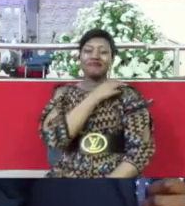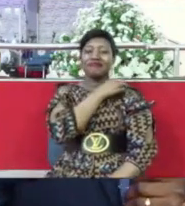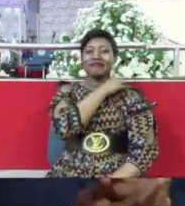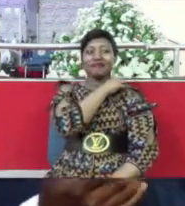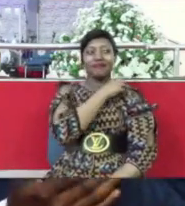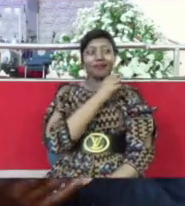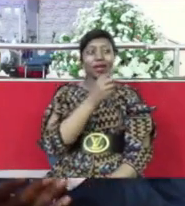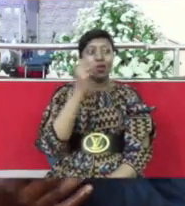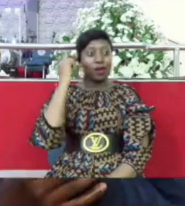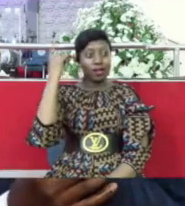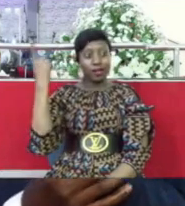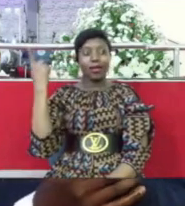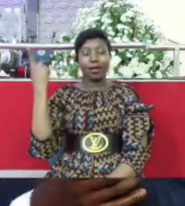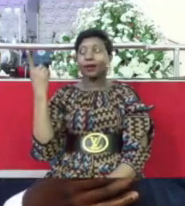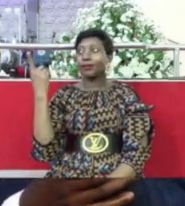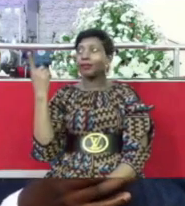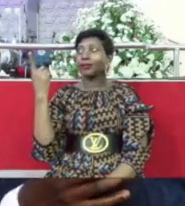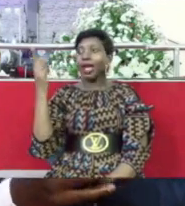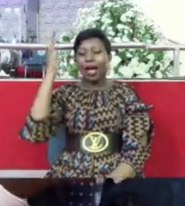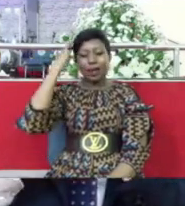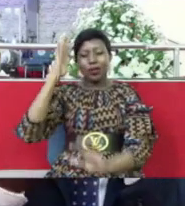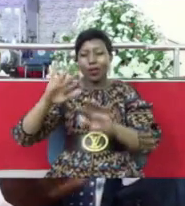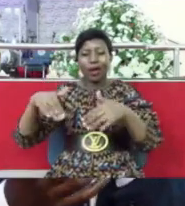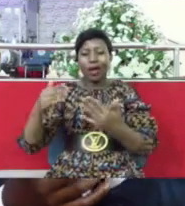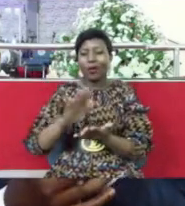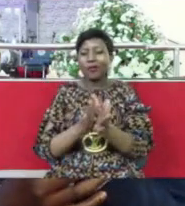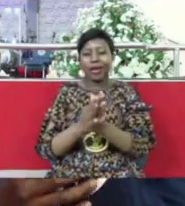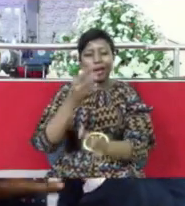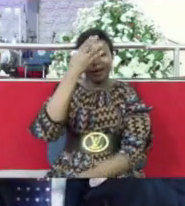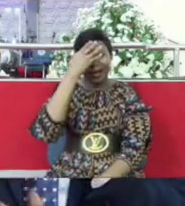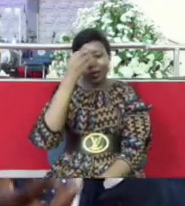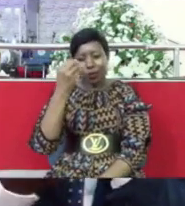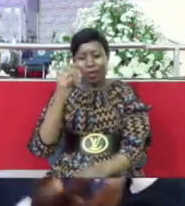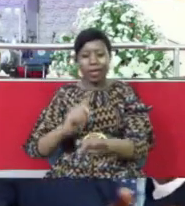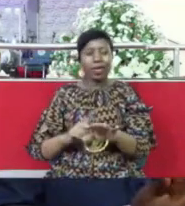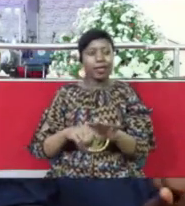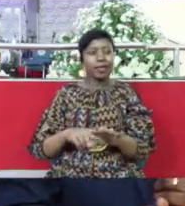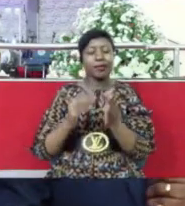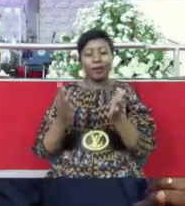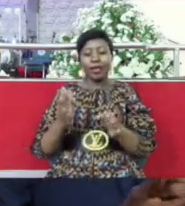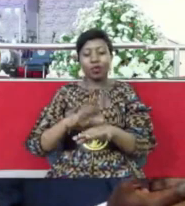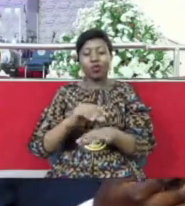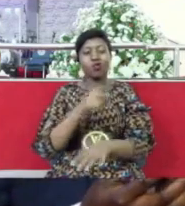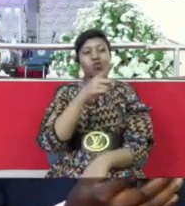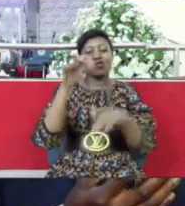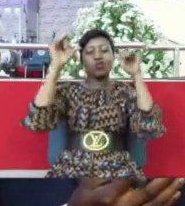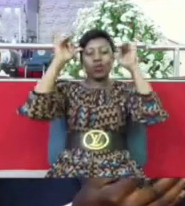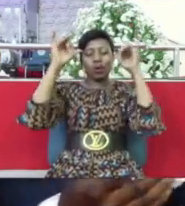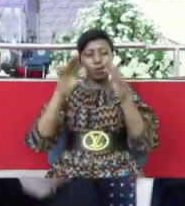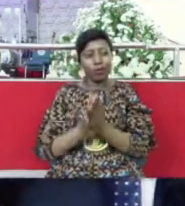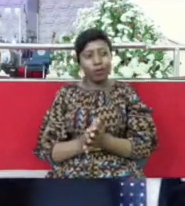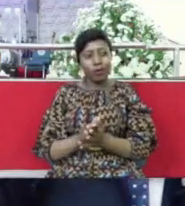you getting the point? And you know how we get annoyed. Mtu amekuita ngombe. Unapokasirika mtu akikuita ngombe. Si ukumbuke vile ulijiona kwa